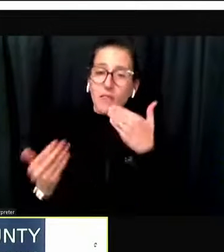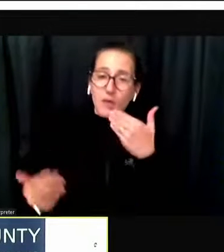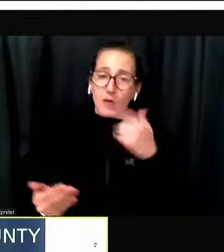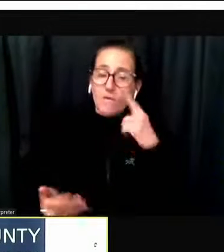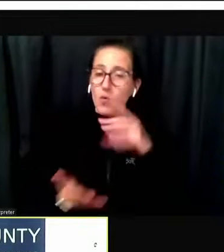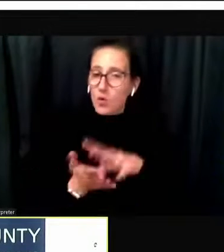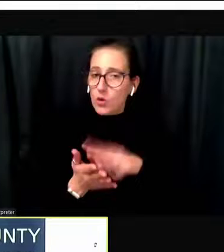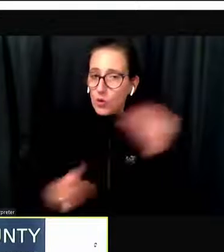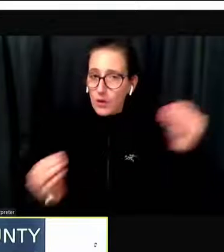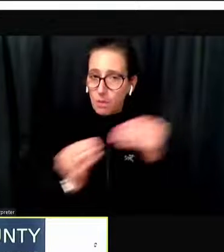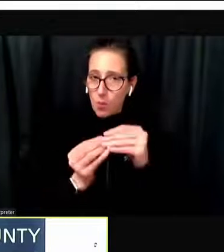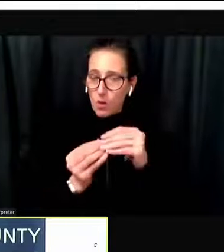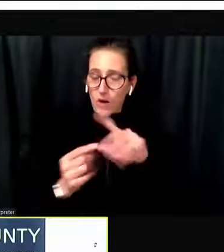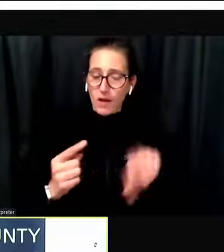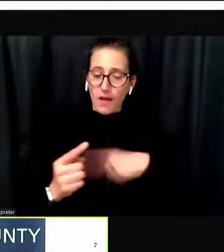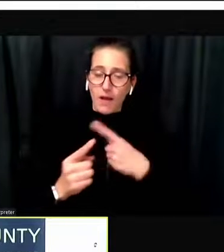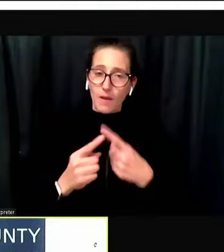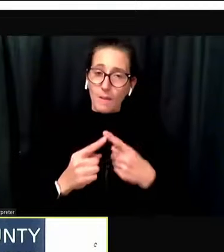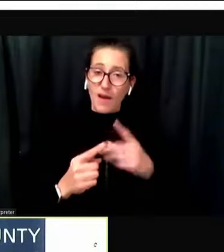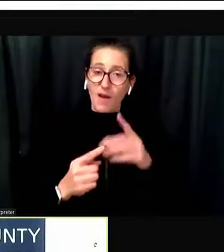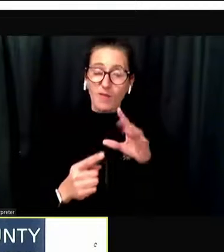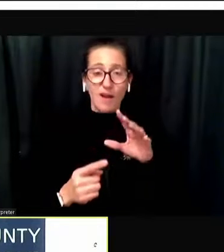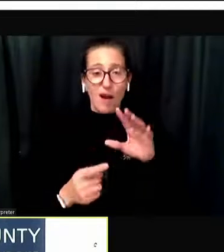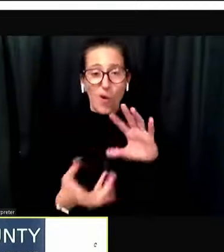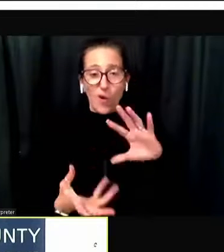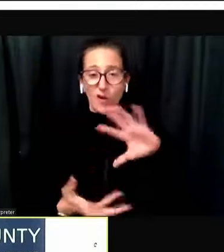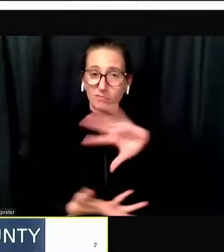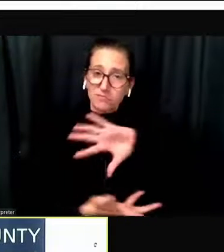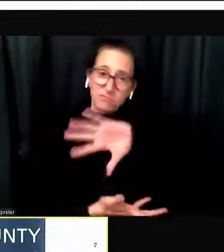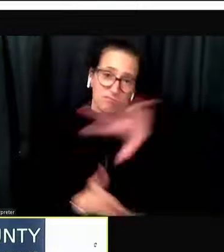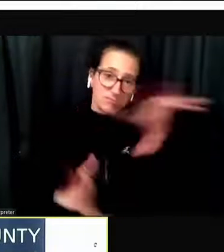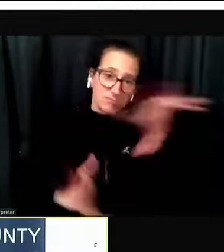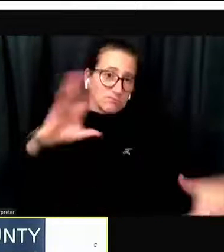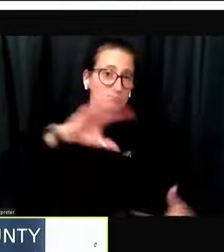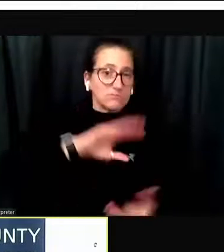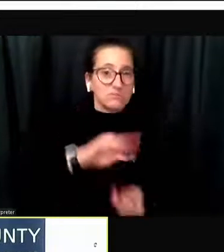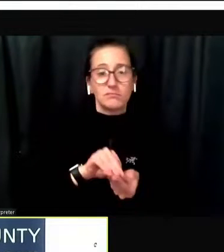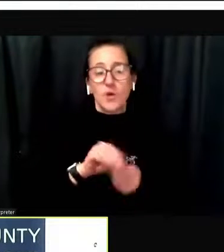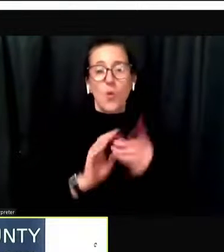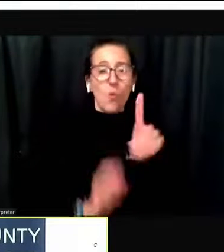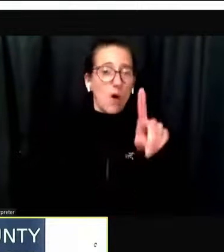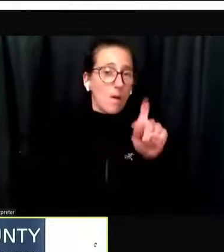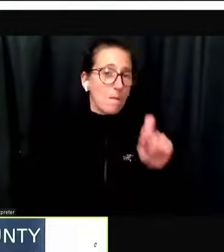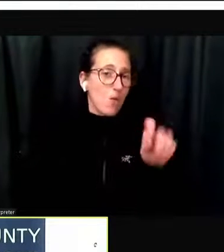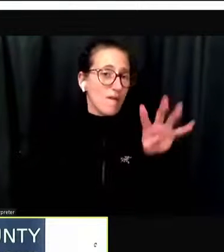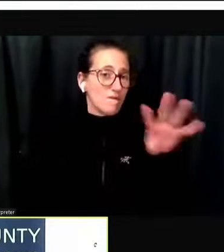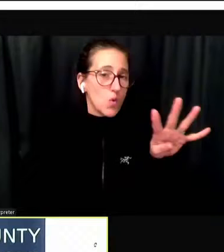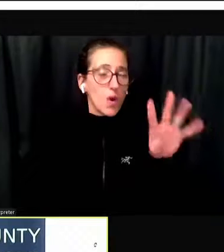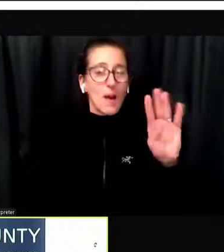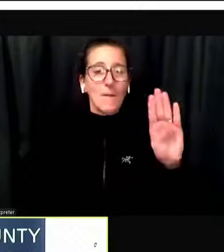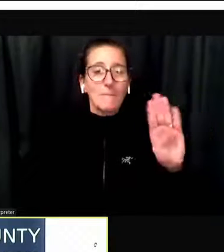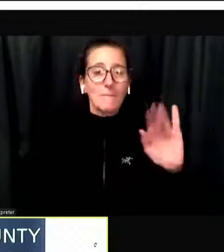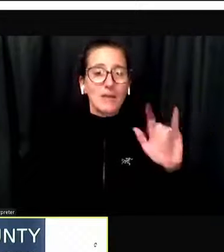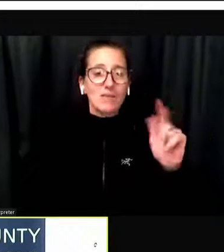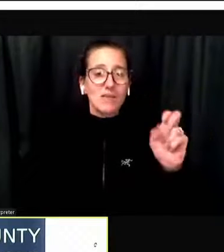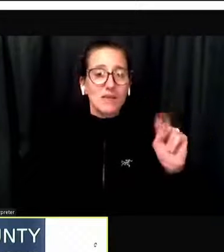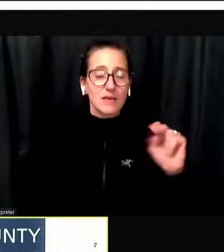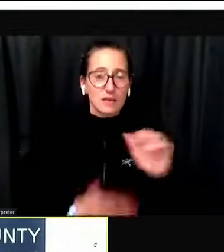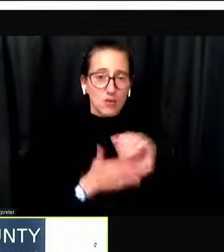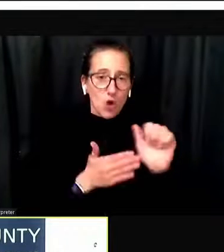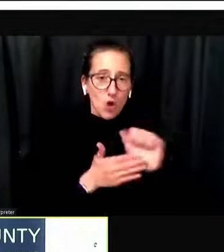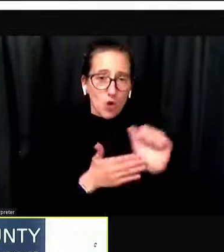our large $1.5 billion budget with about $320 million